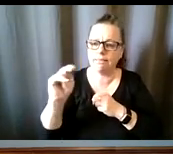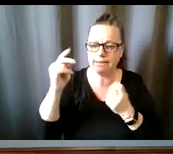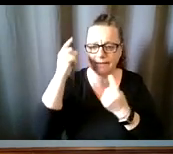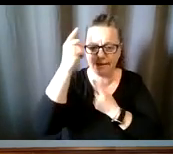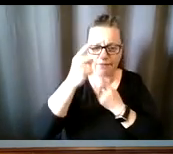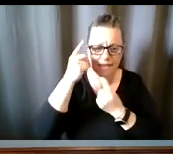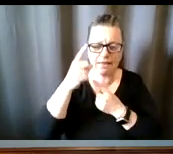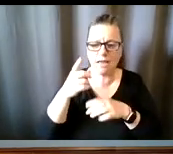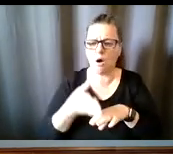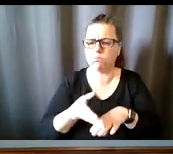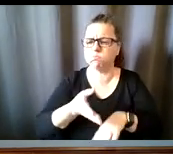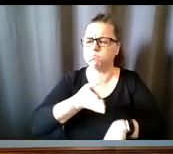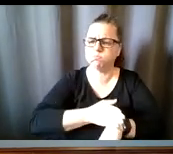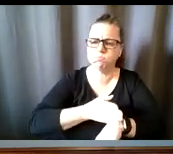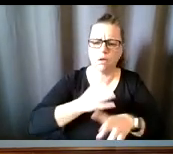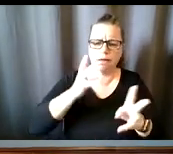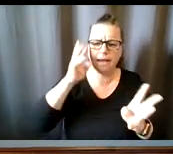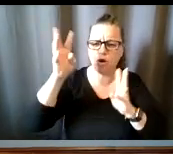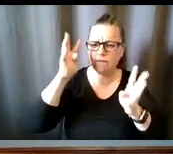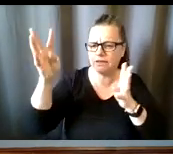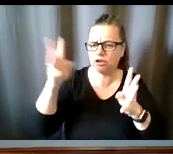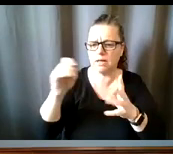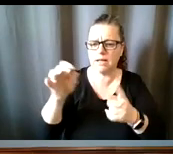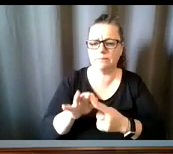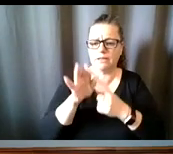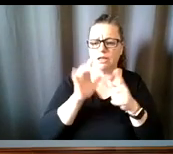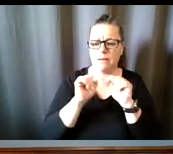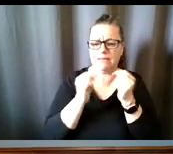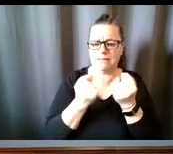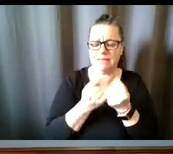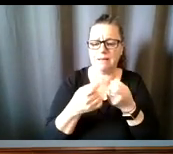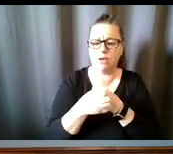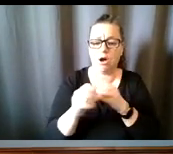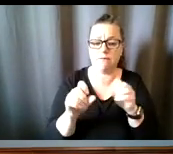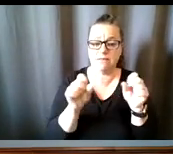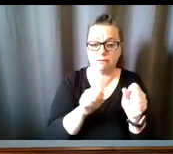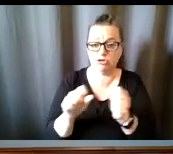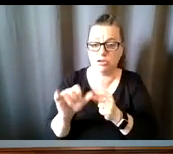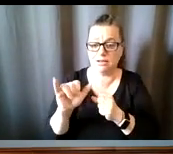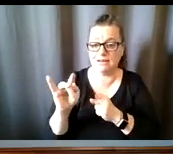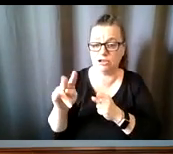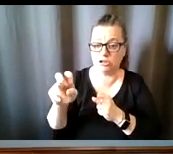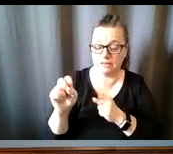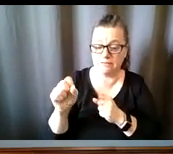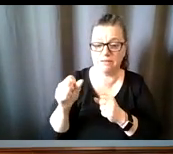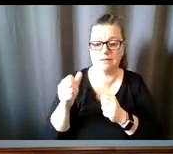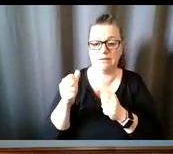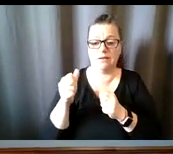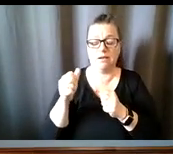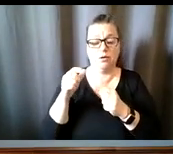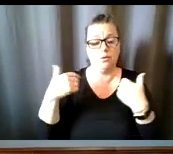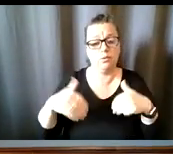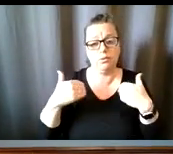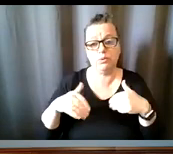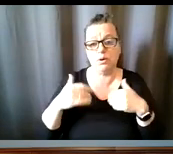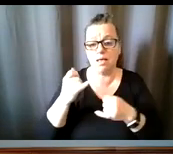fantastic improvements and innovation. And especially my team in the Office of Strategic Initiatives, both past and present. You've really made the